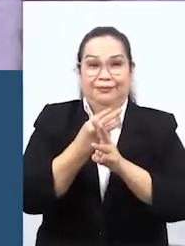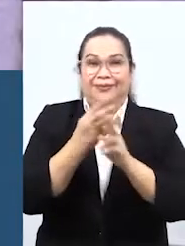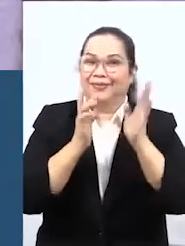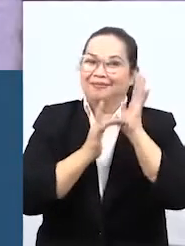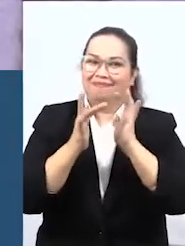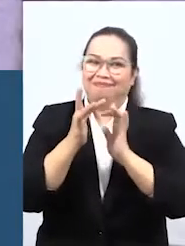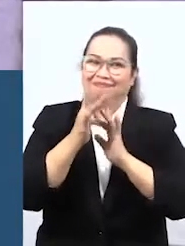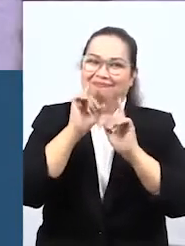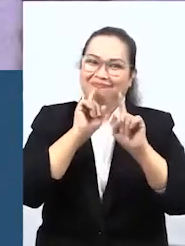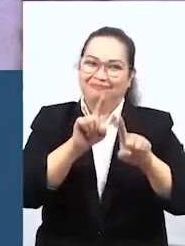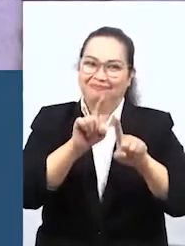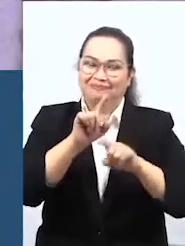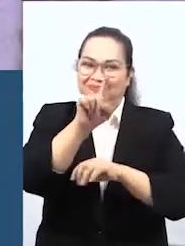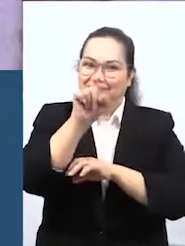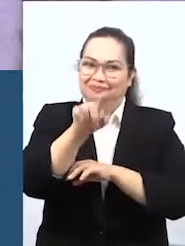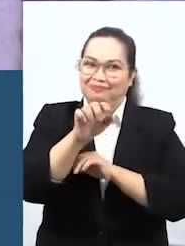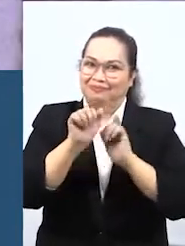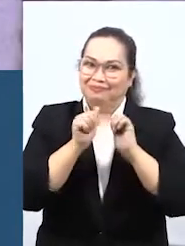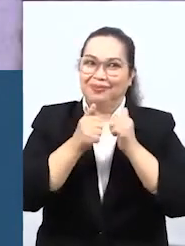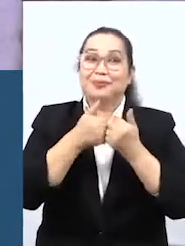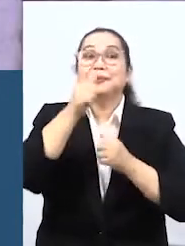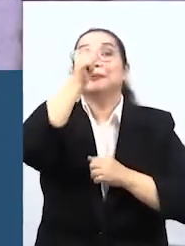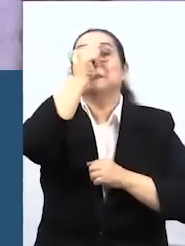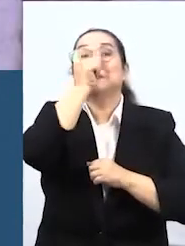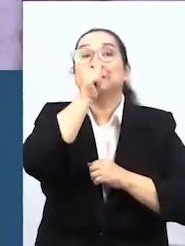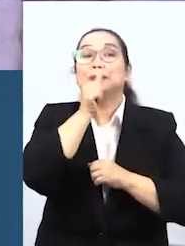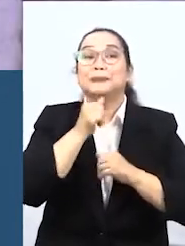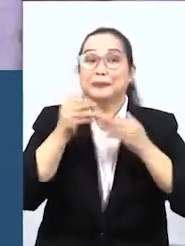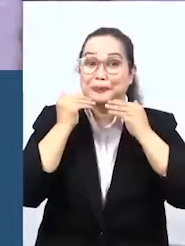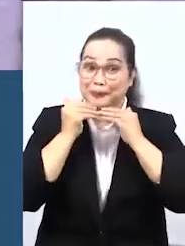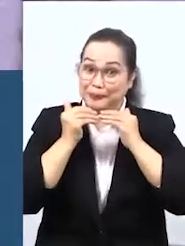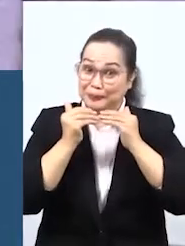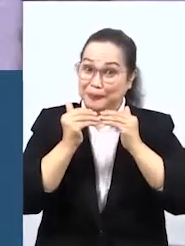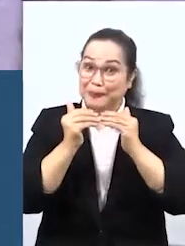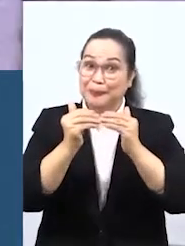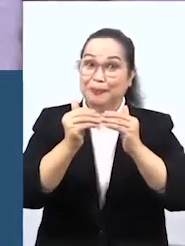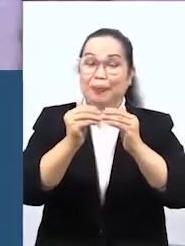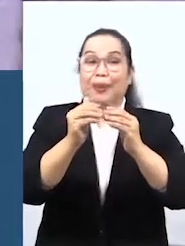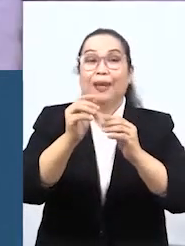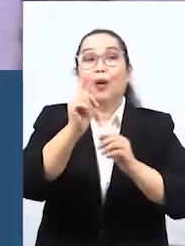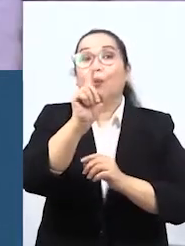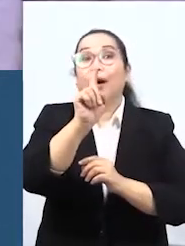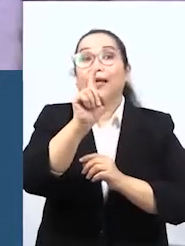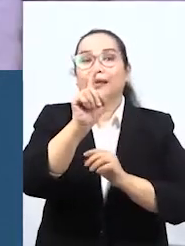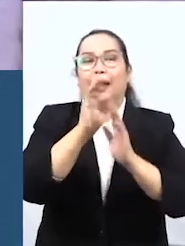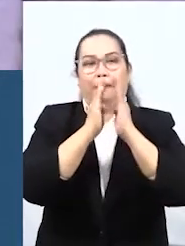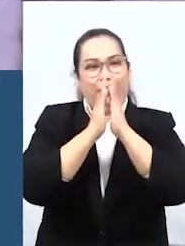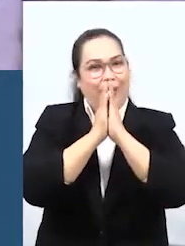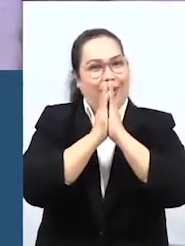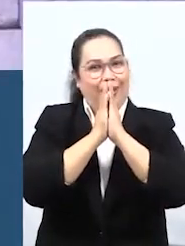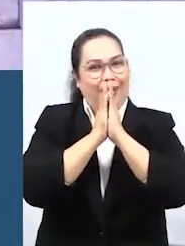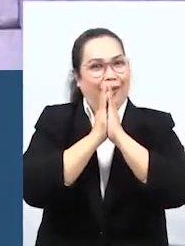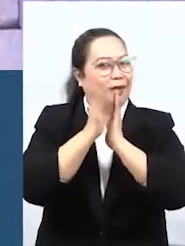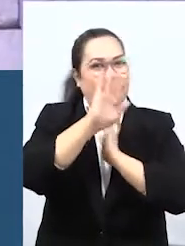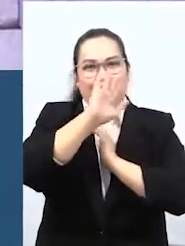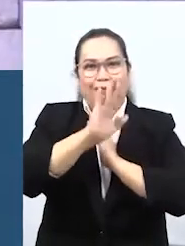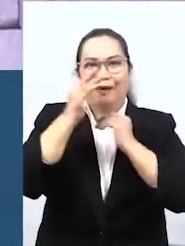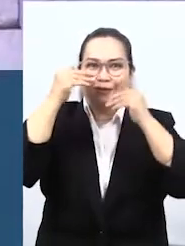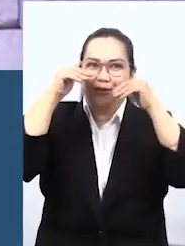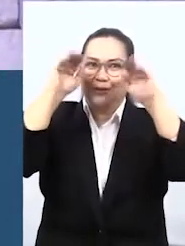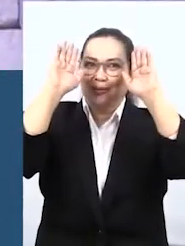Jesus answer to the how to ure to the end Isay and never give up that's